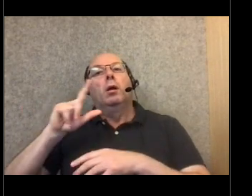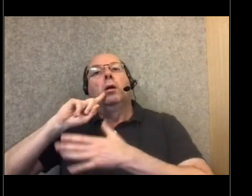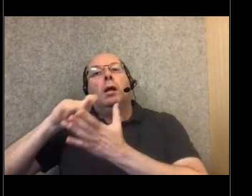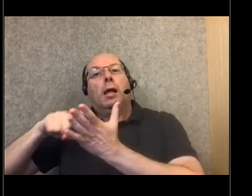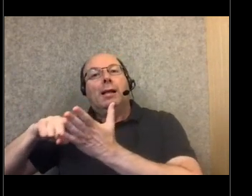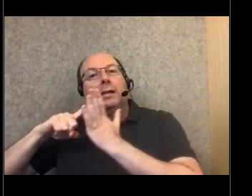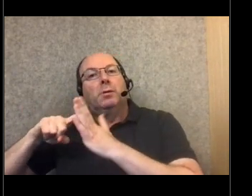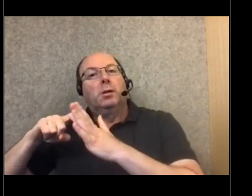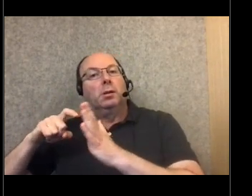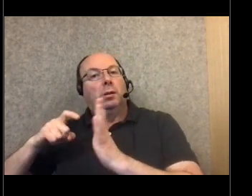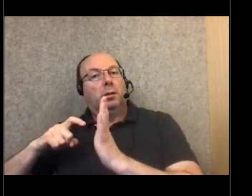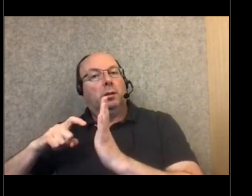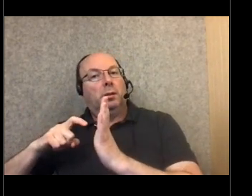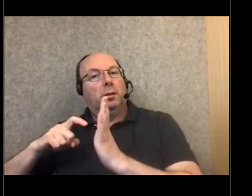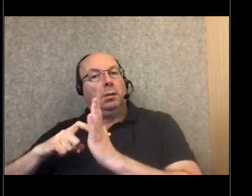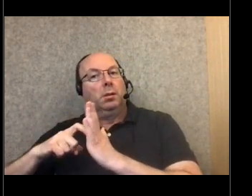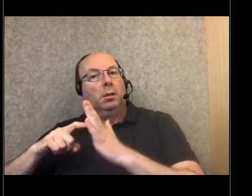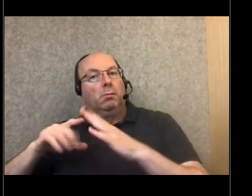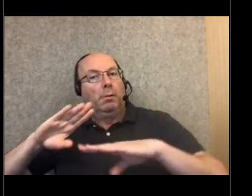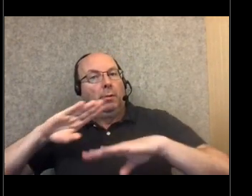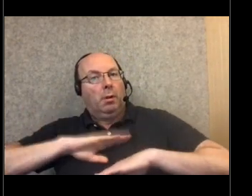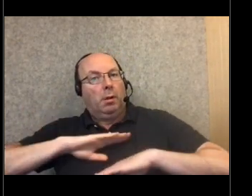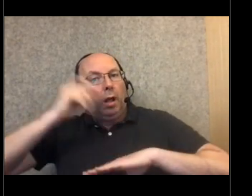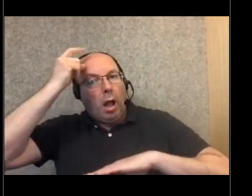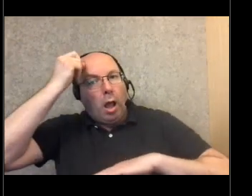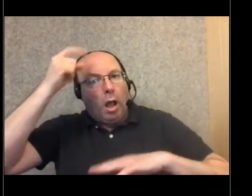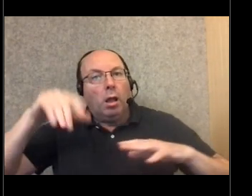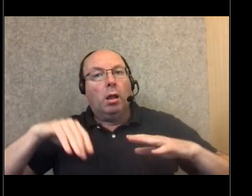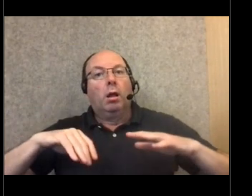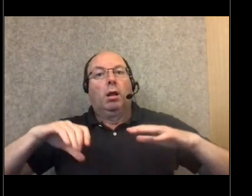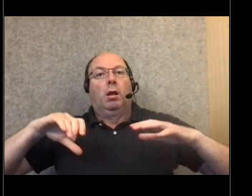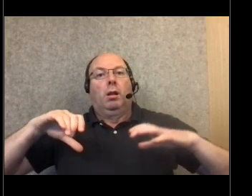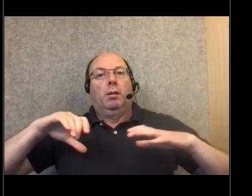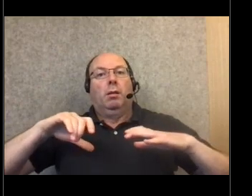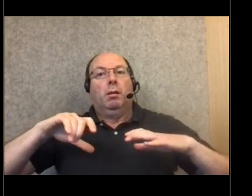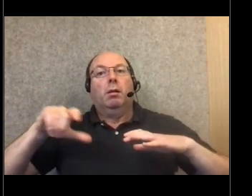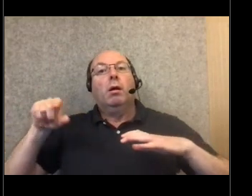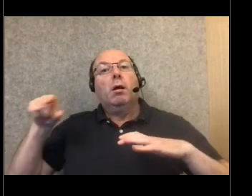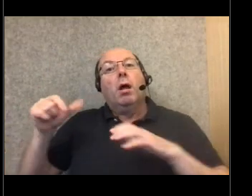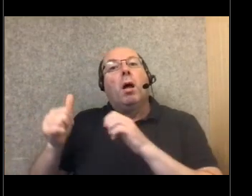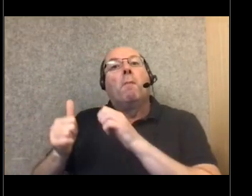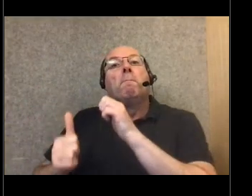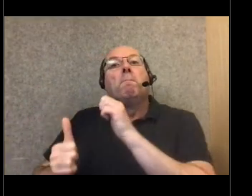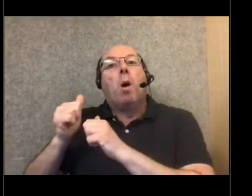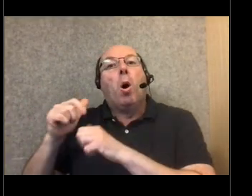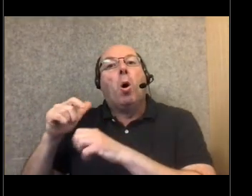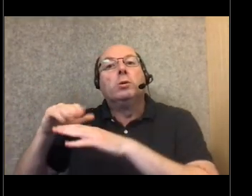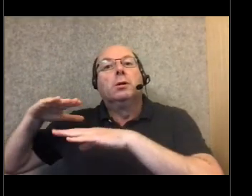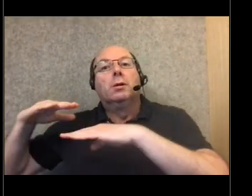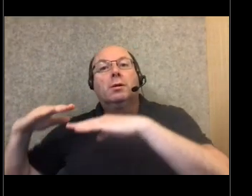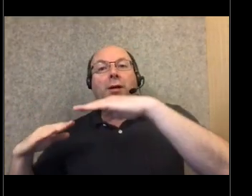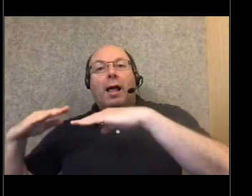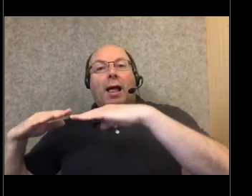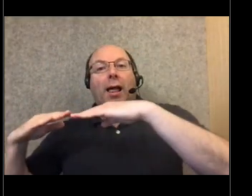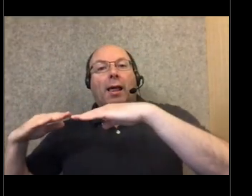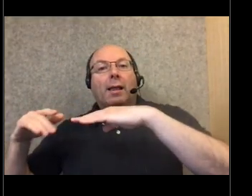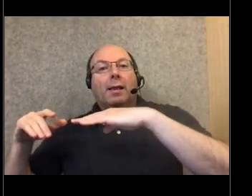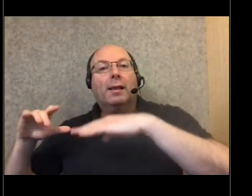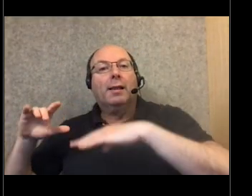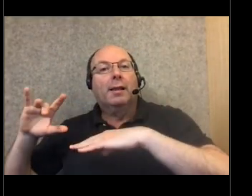route, except that handrails commonly required on accessible routes when